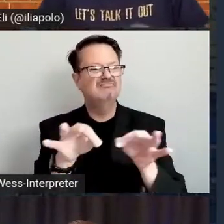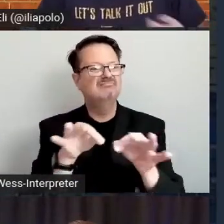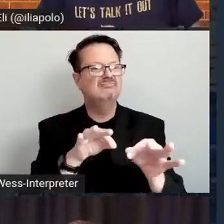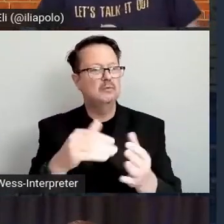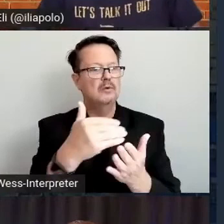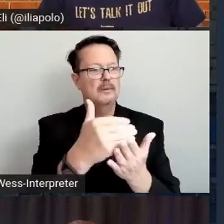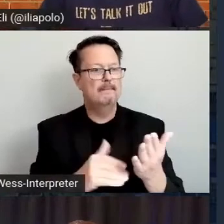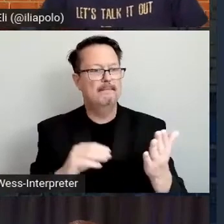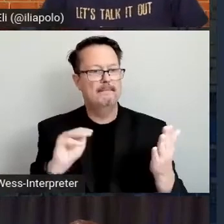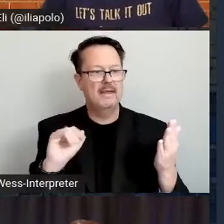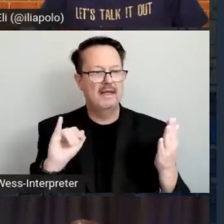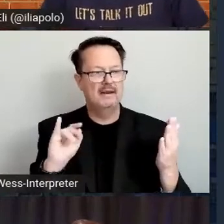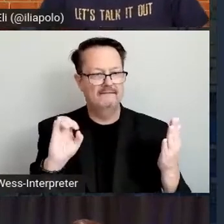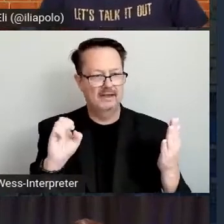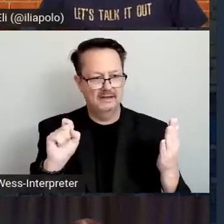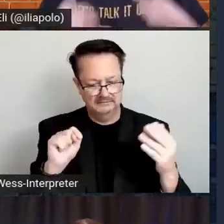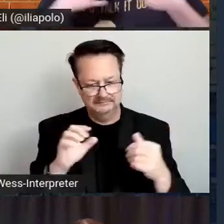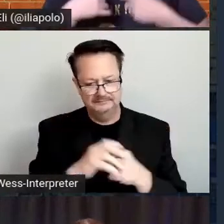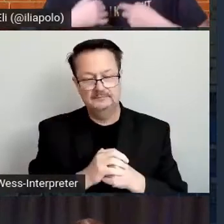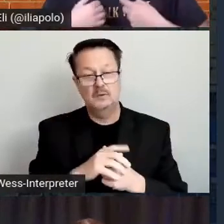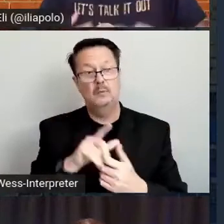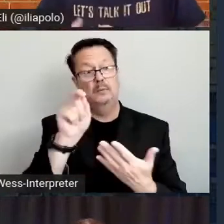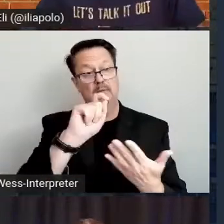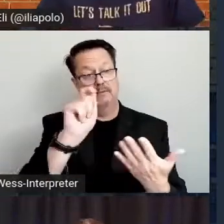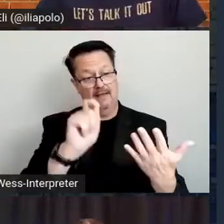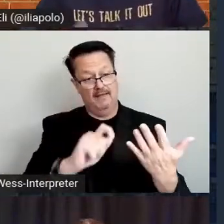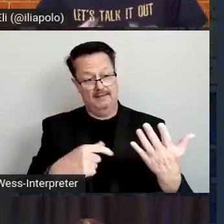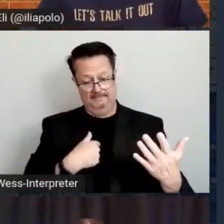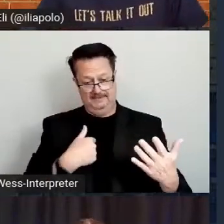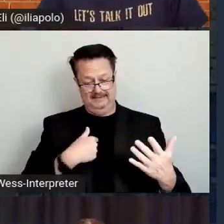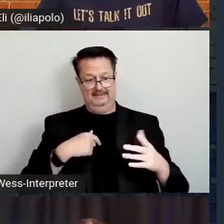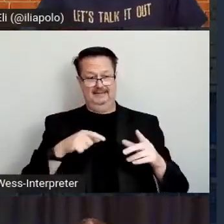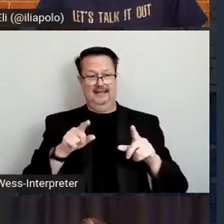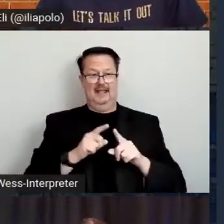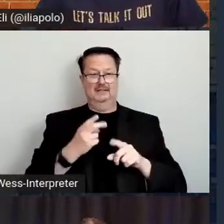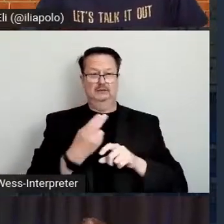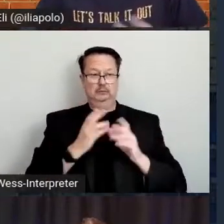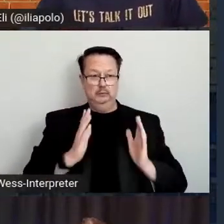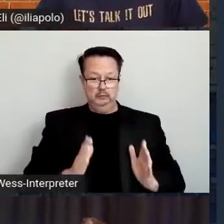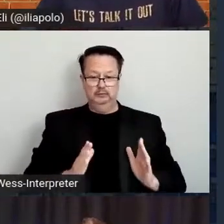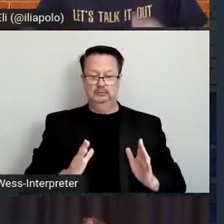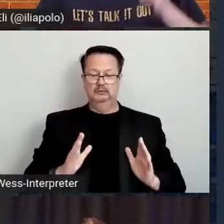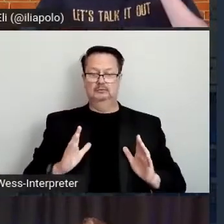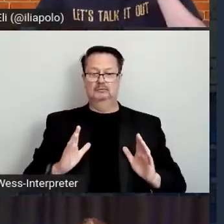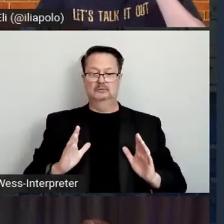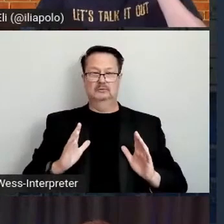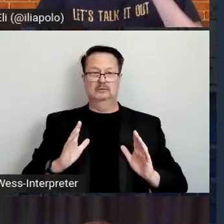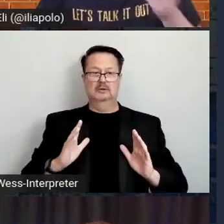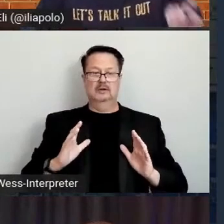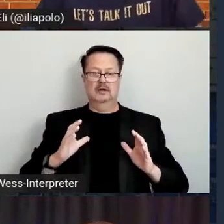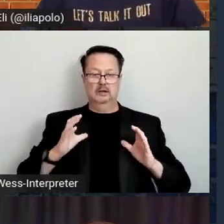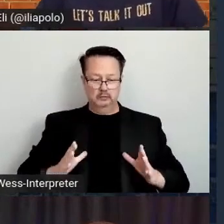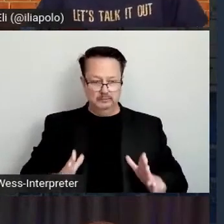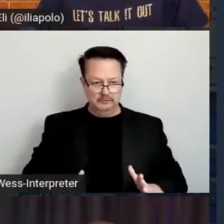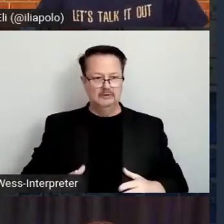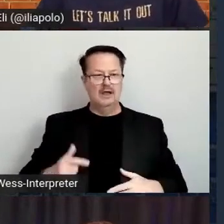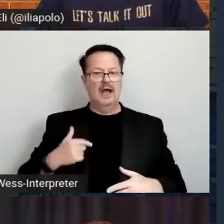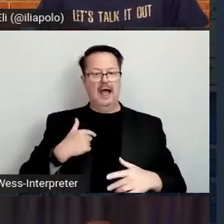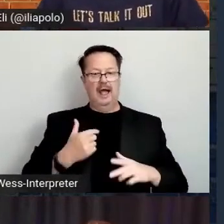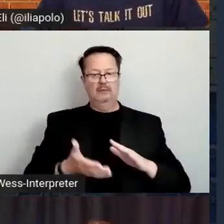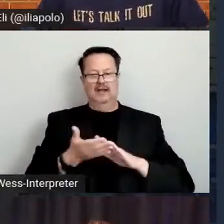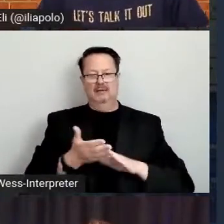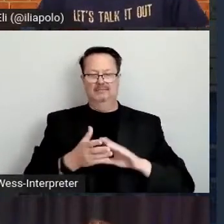When we were writing this code, we, as me, as a user, as a consumer, I was operating, let's say, Kubernetes